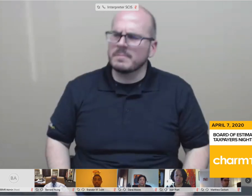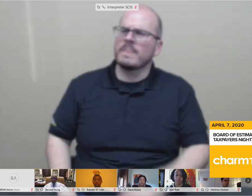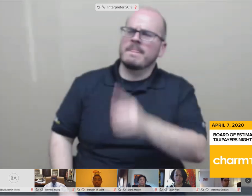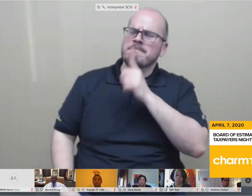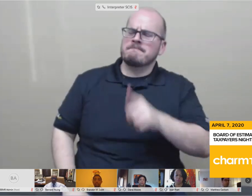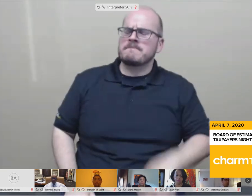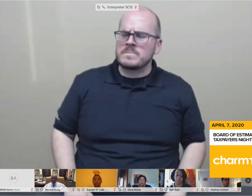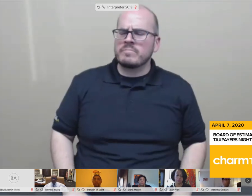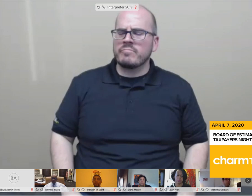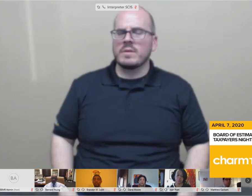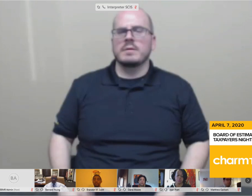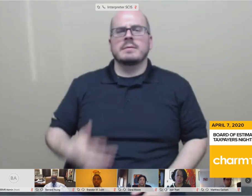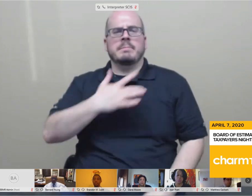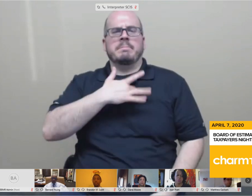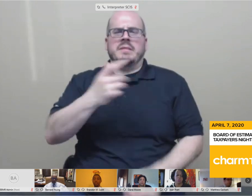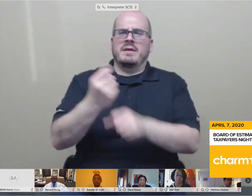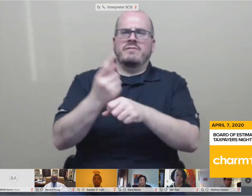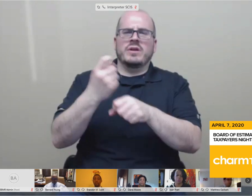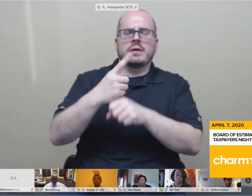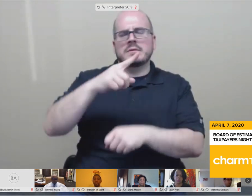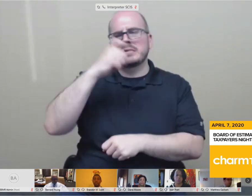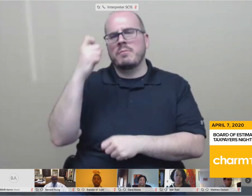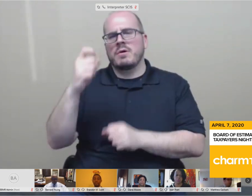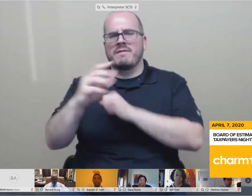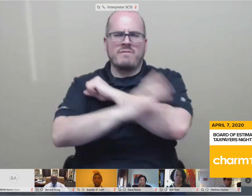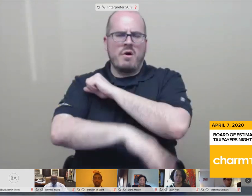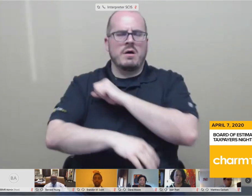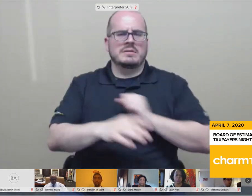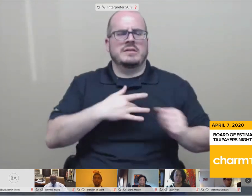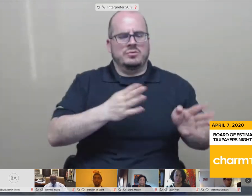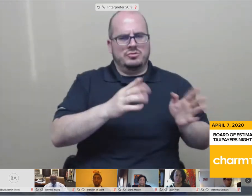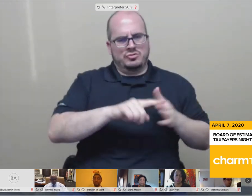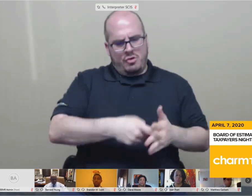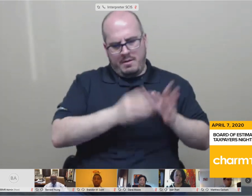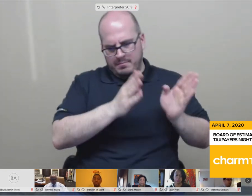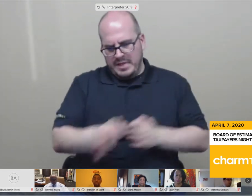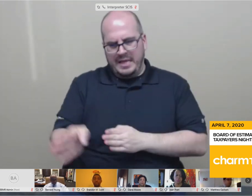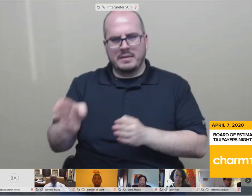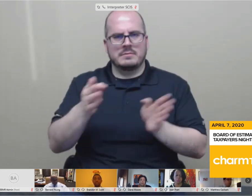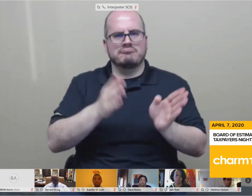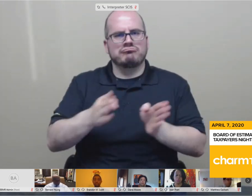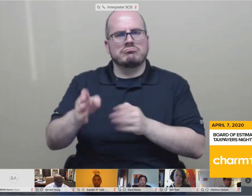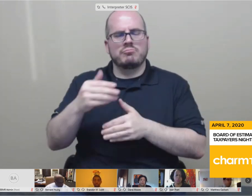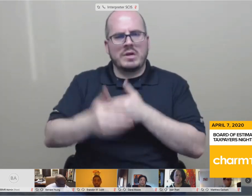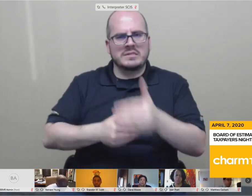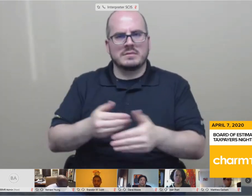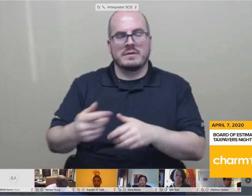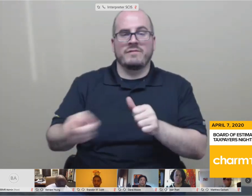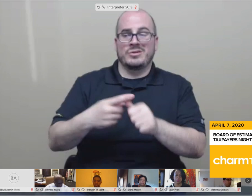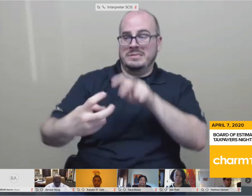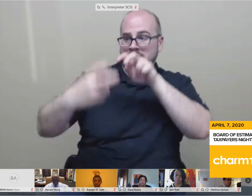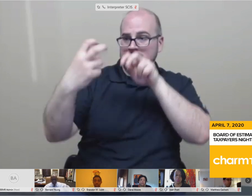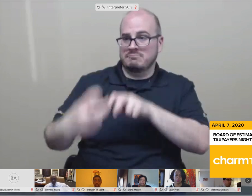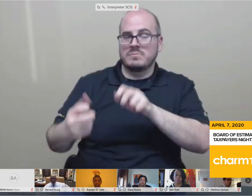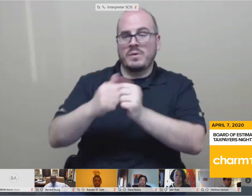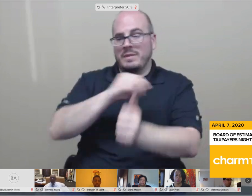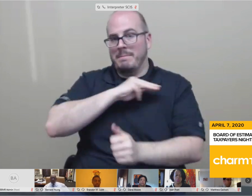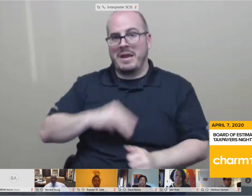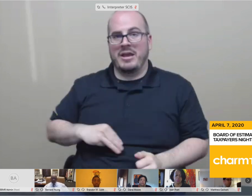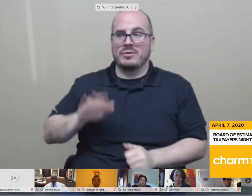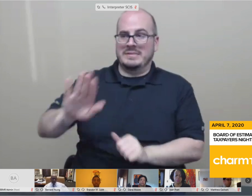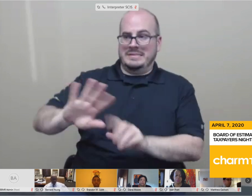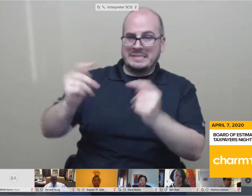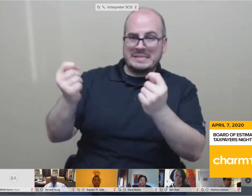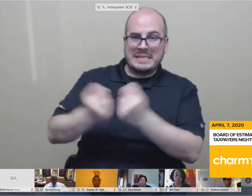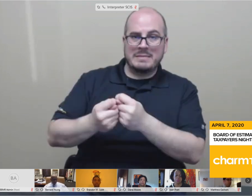generally in the summer or fall, when we start the planning process, our first step, of course, is to sit down with the mayor and his team and just